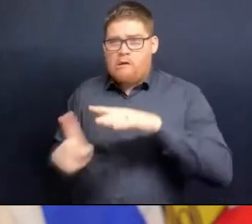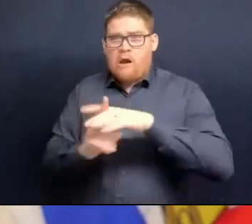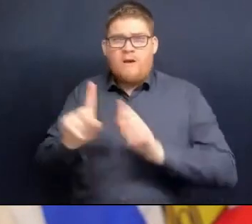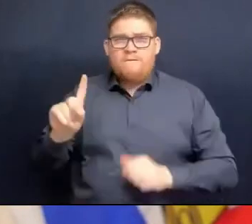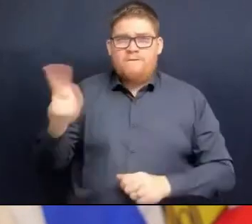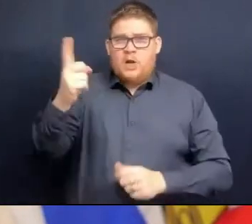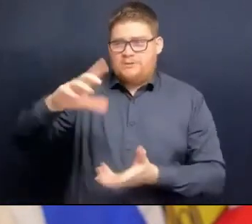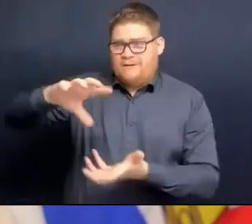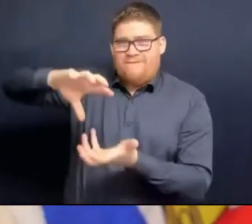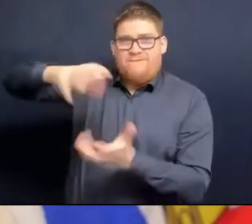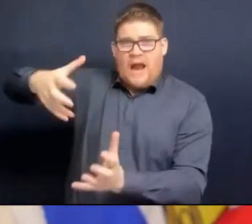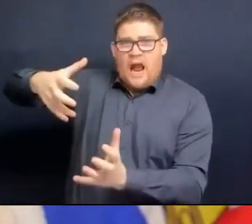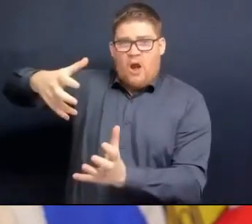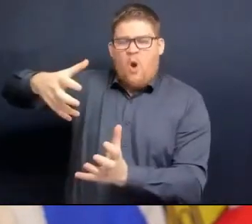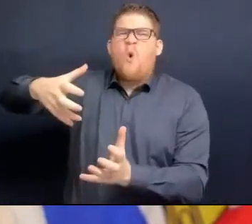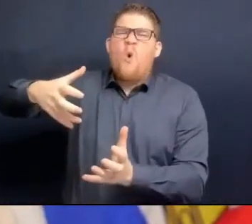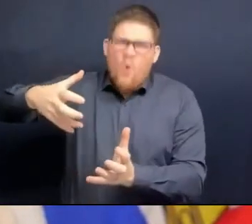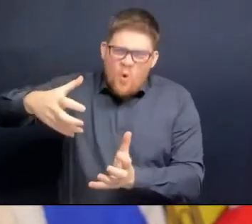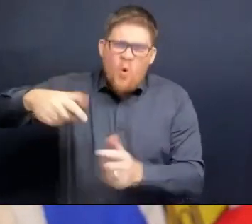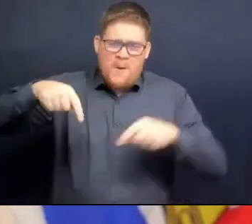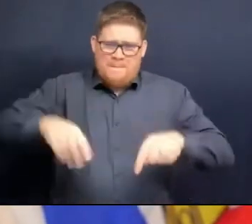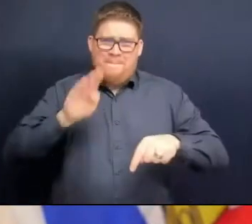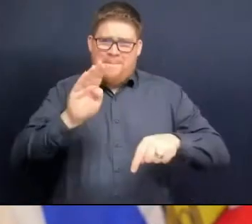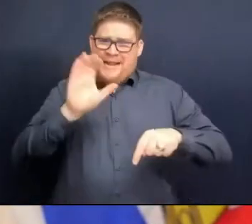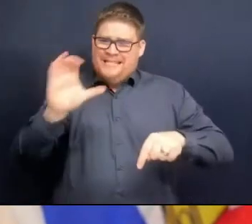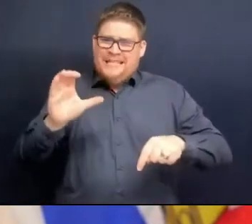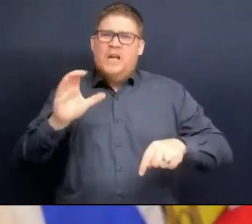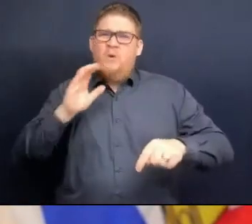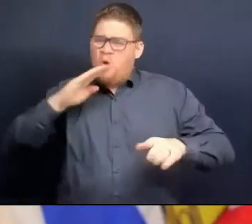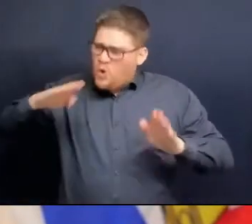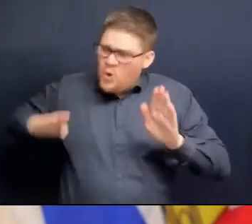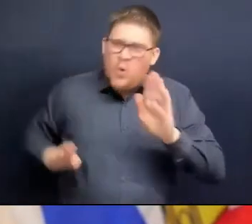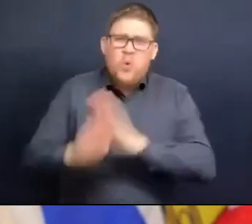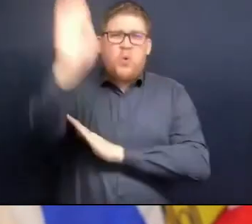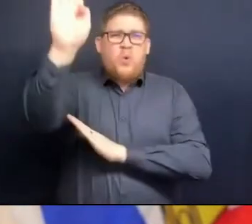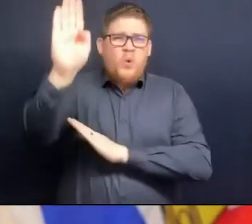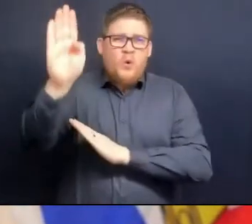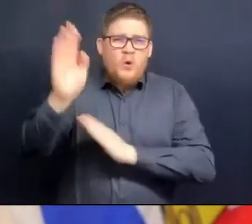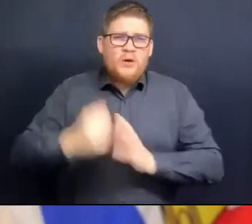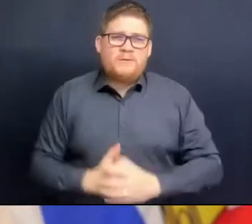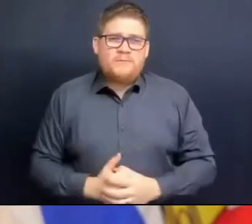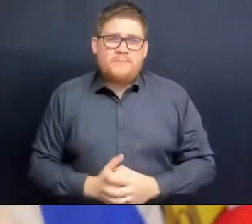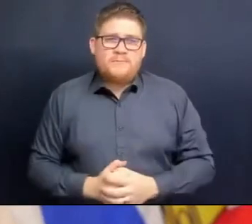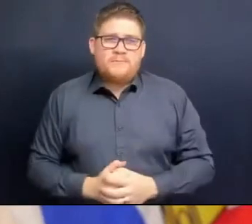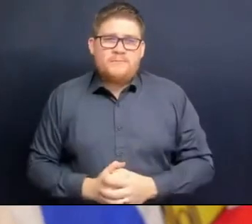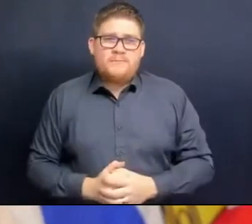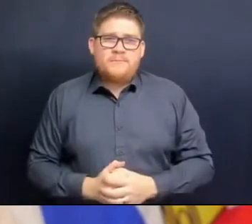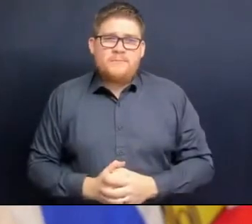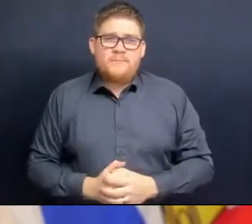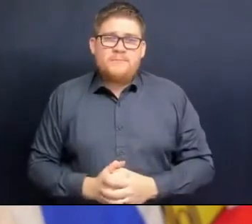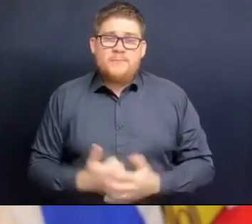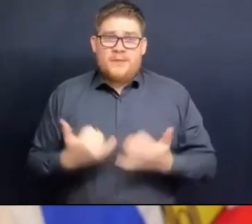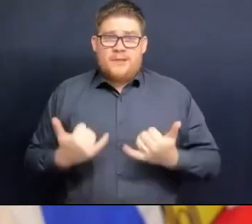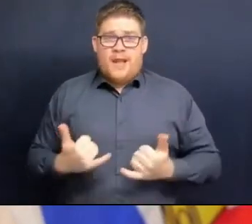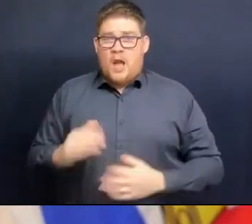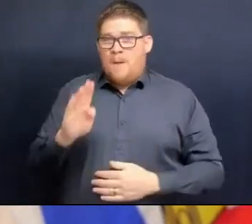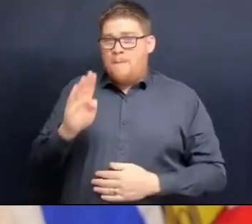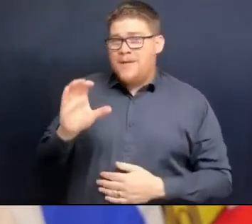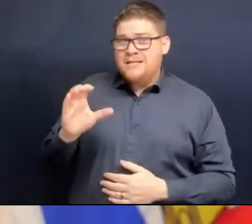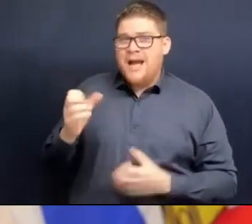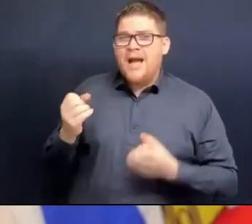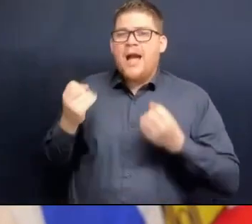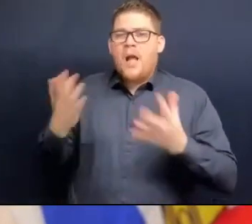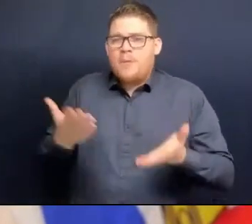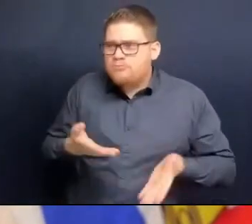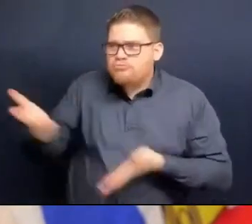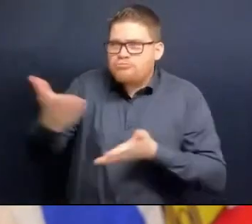very dire straits. And you just can't imagine it. If we're looking at right now, the percent of people who, you